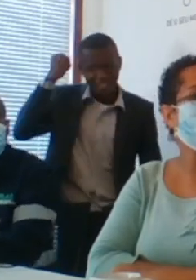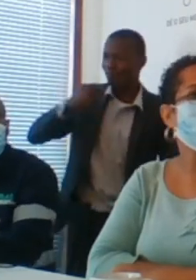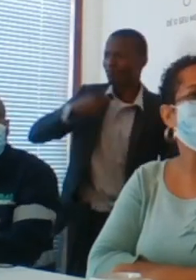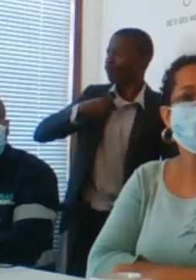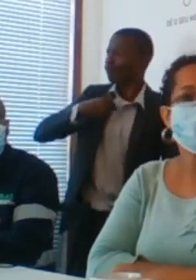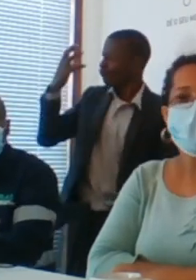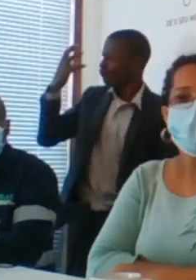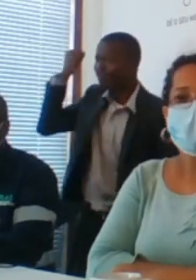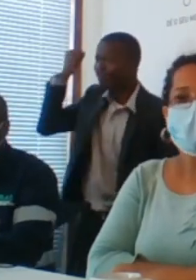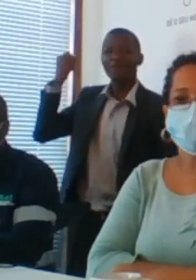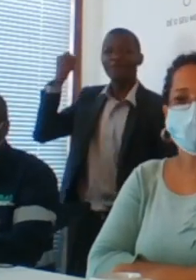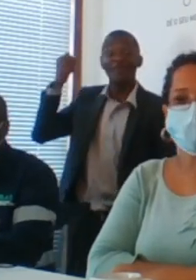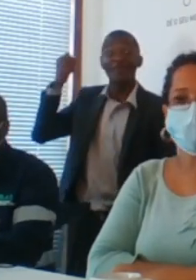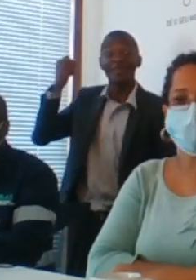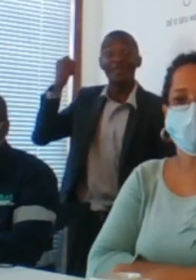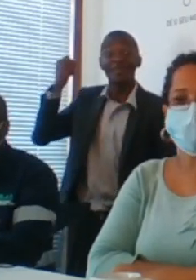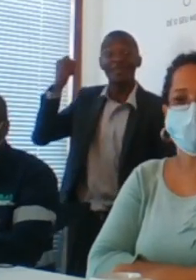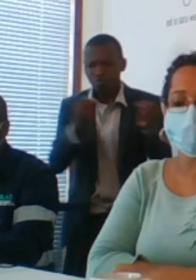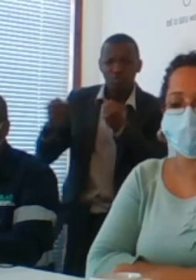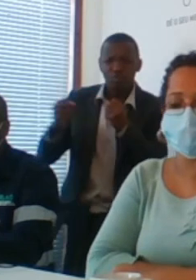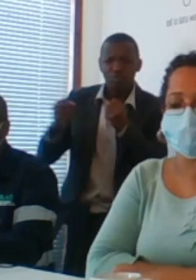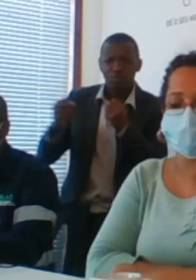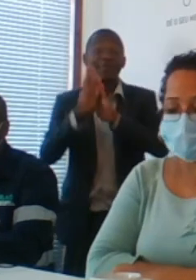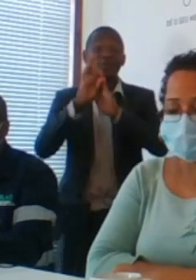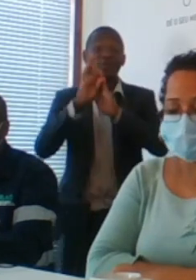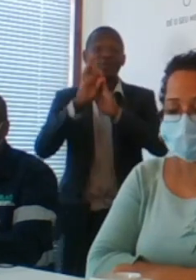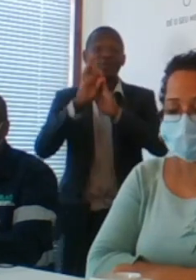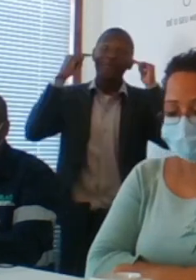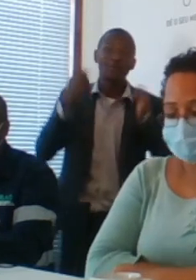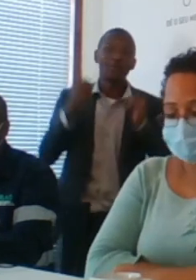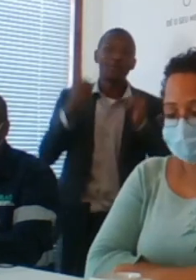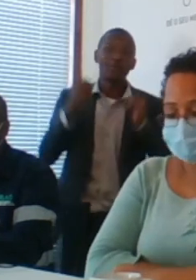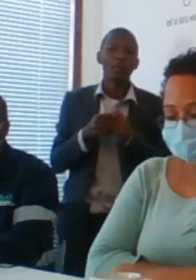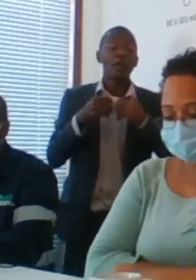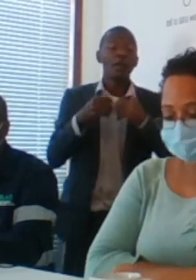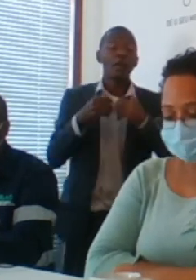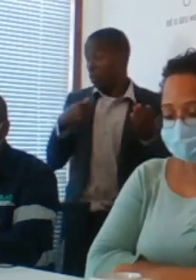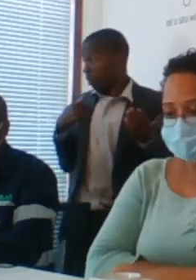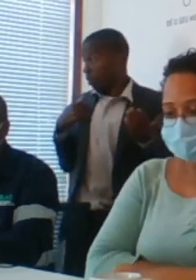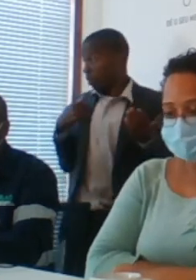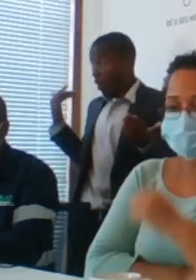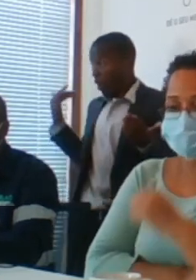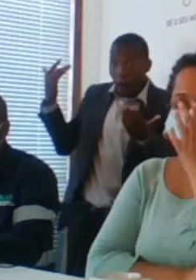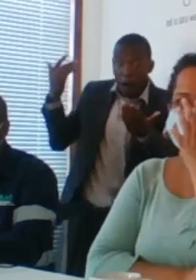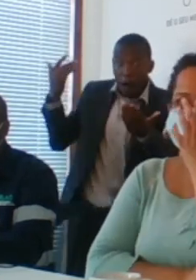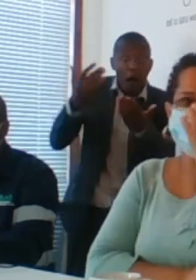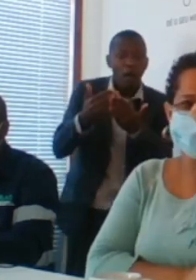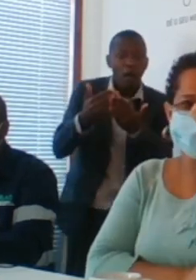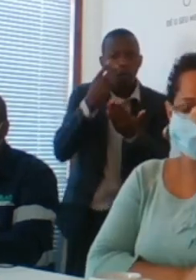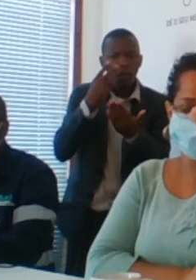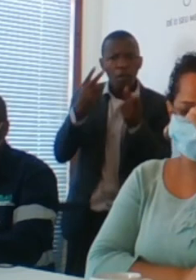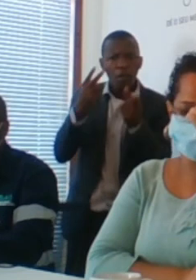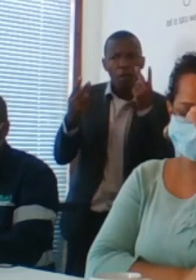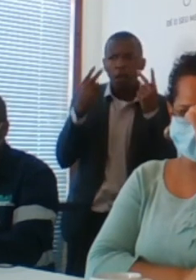For me, this is what it should happen, and I've been doing, of course, and well, partly I've been